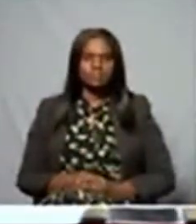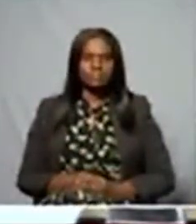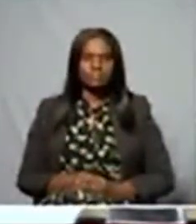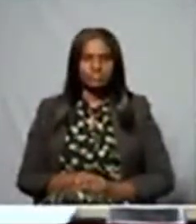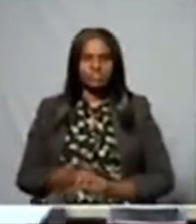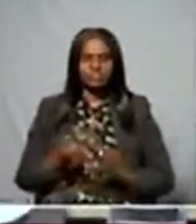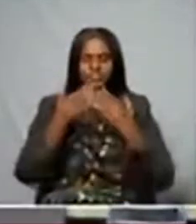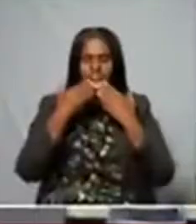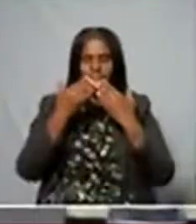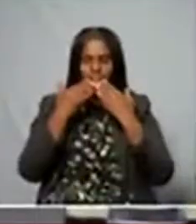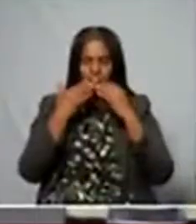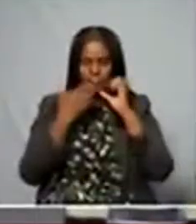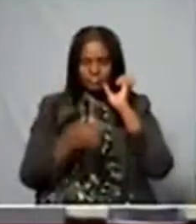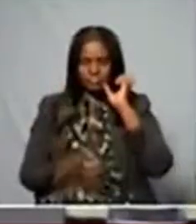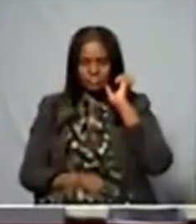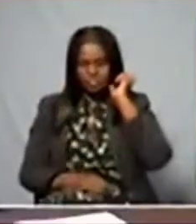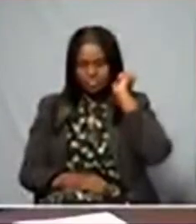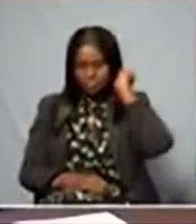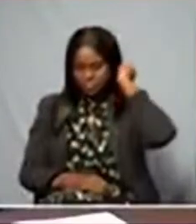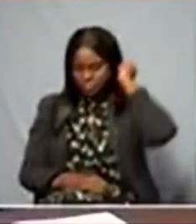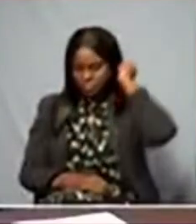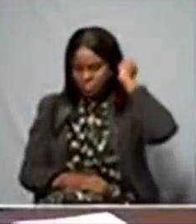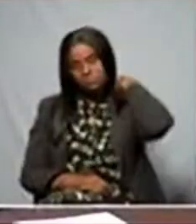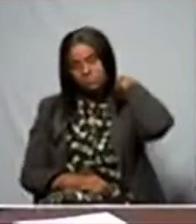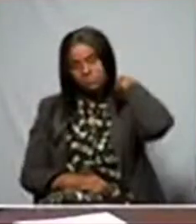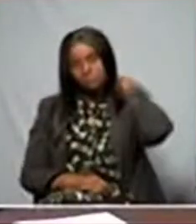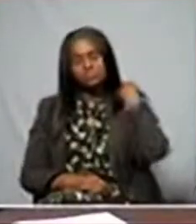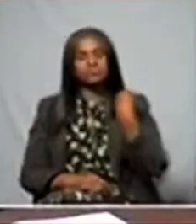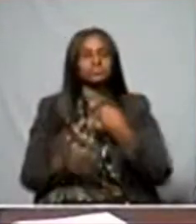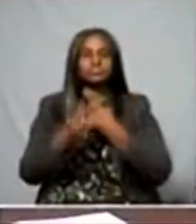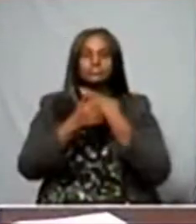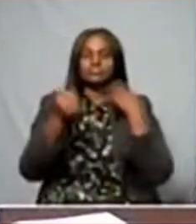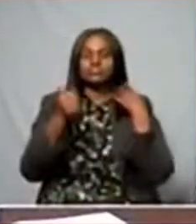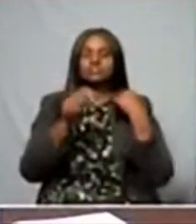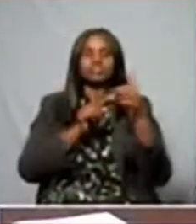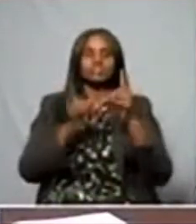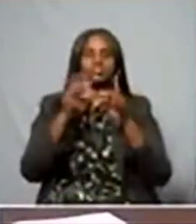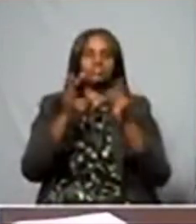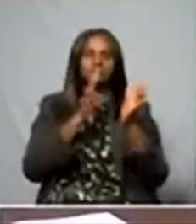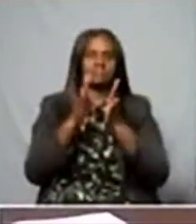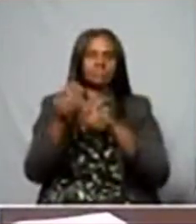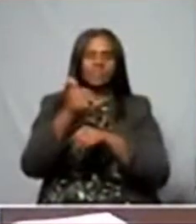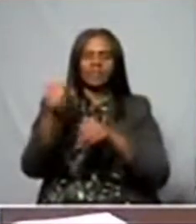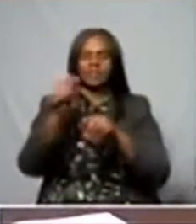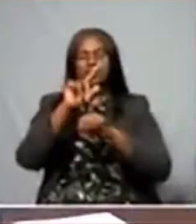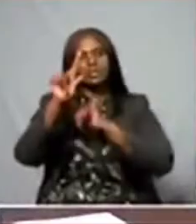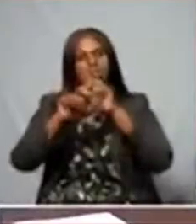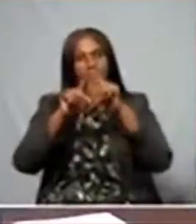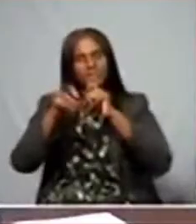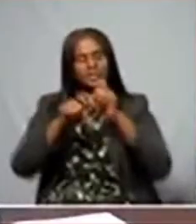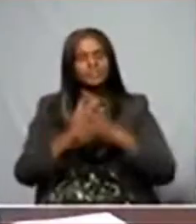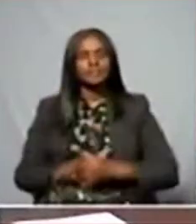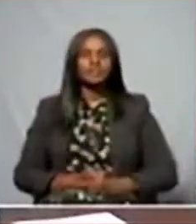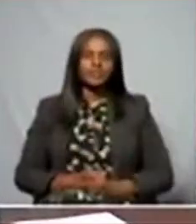Thank you, Director of Planning, for that. Honourable members, any questions?